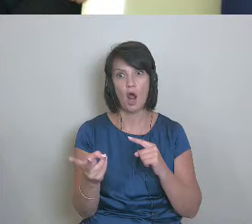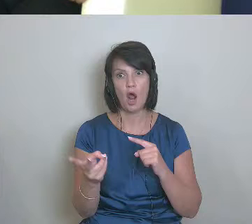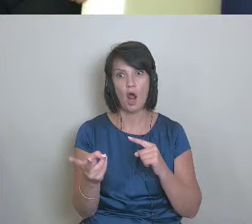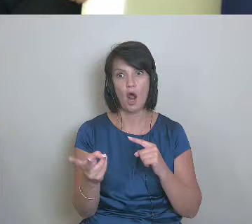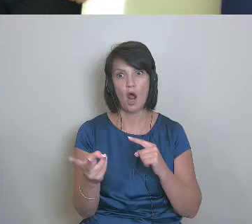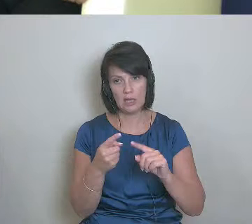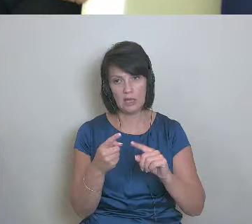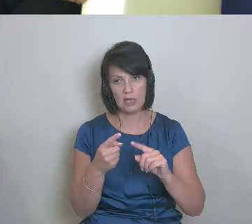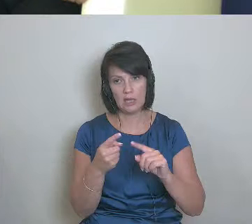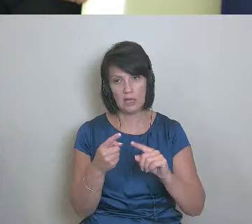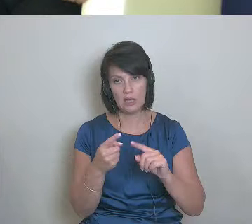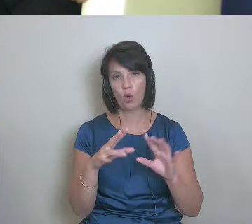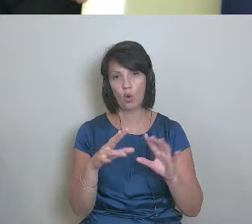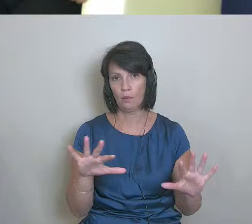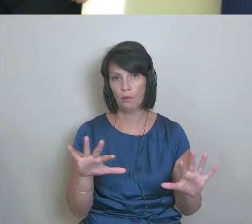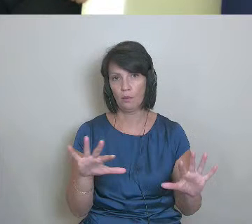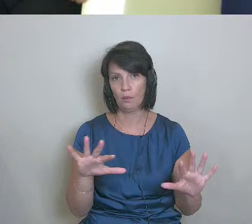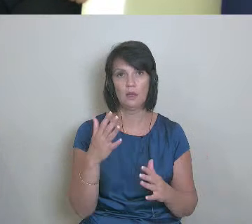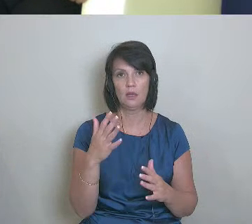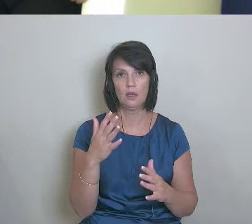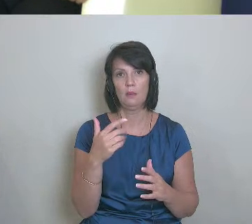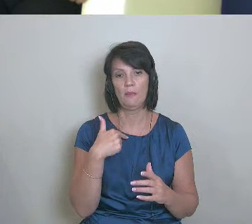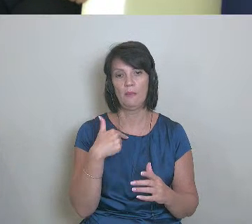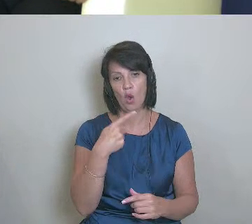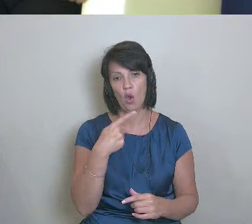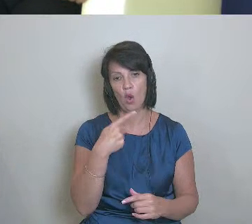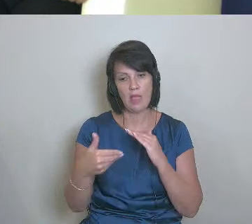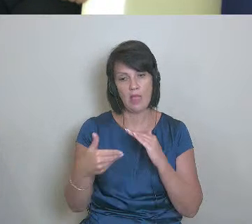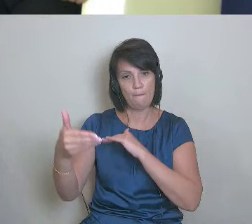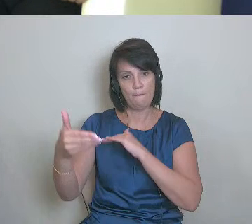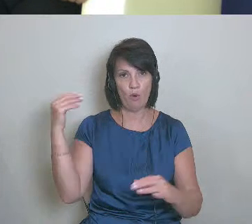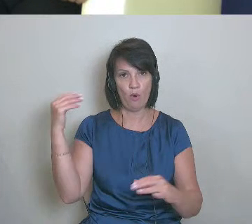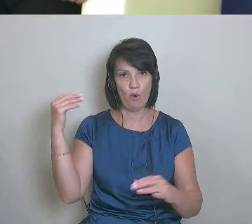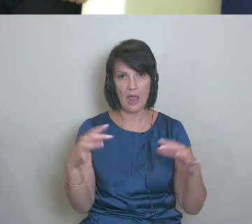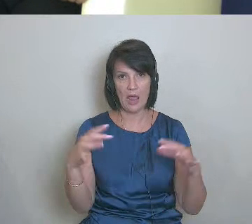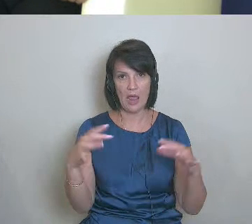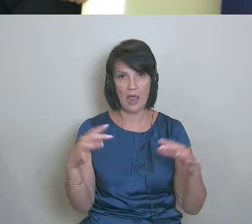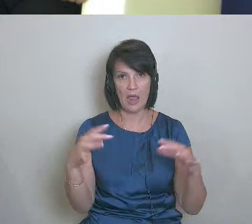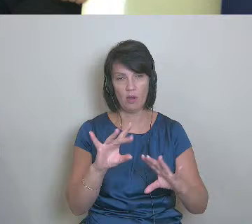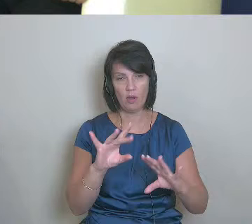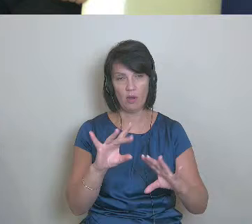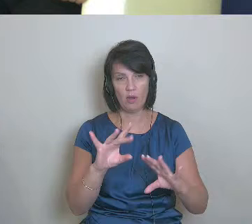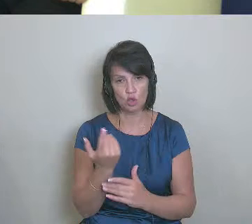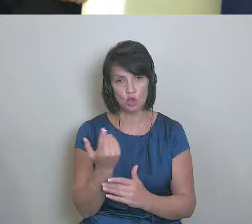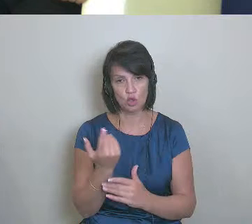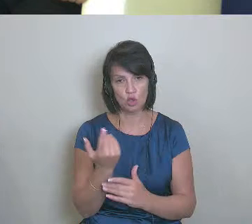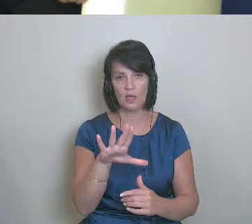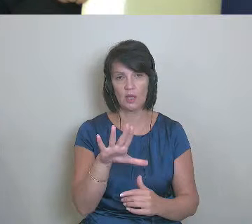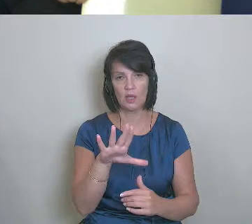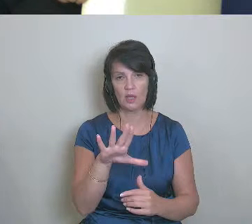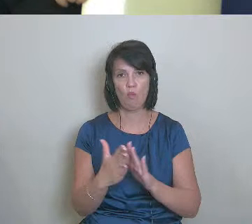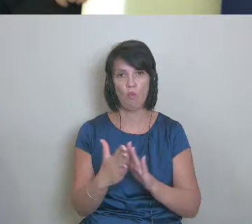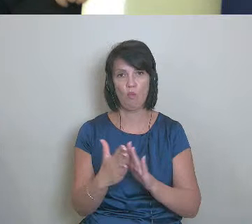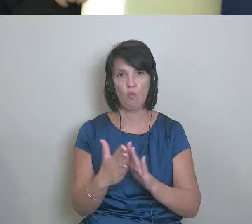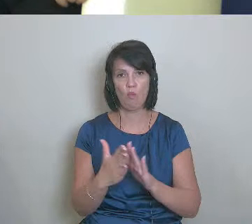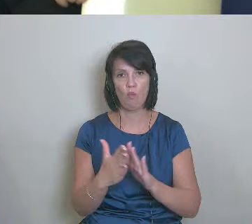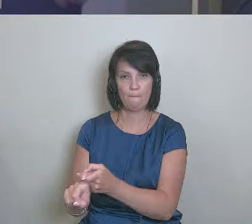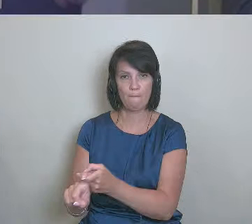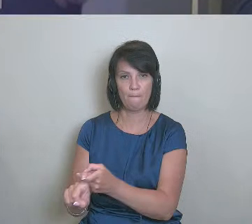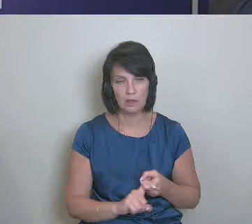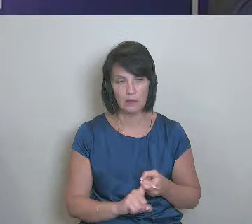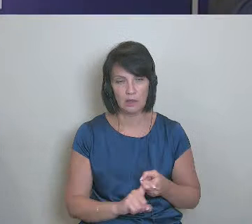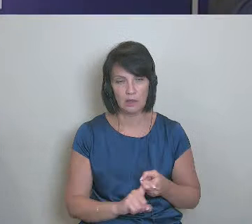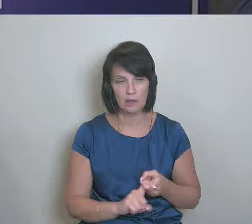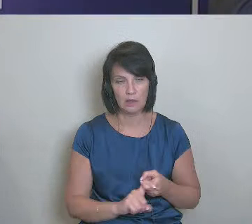and provided. And also, we discussed at the previous webinar under the conditions of pandemic,